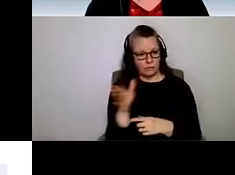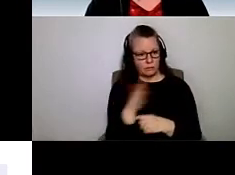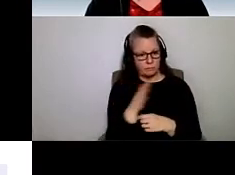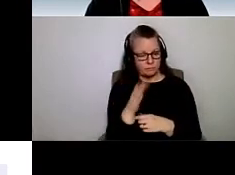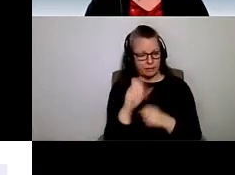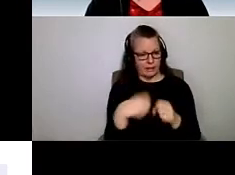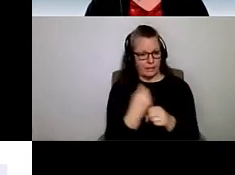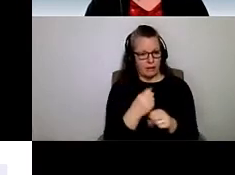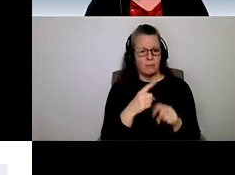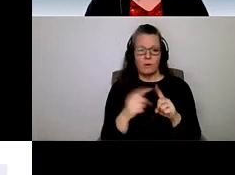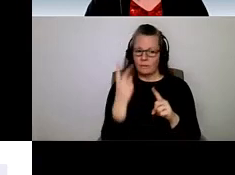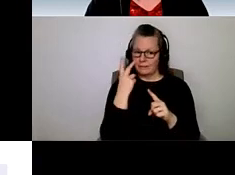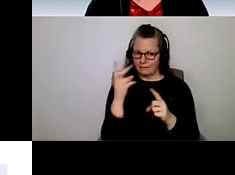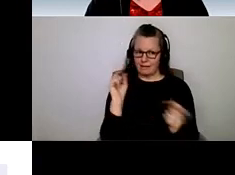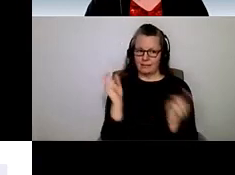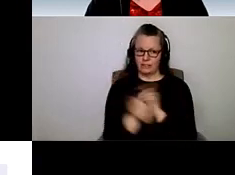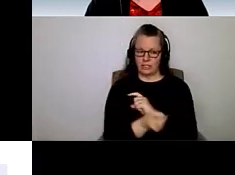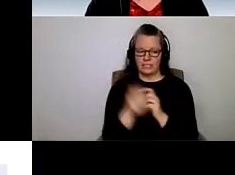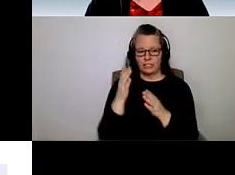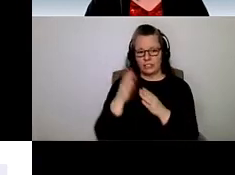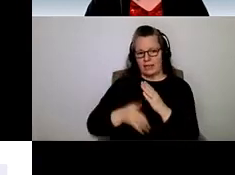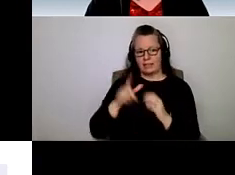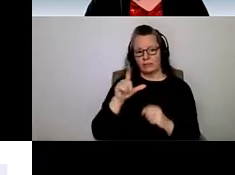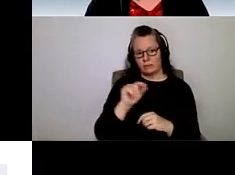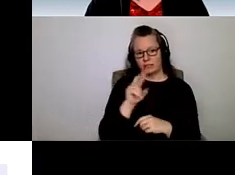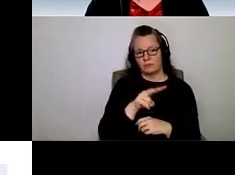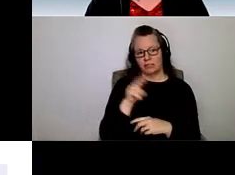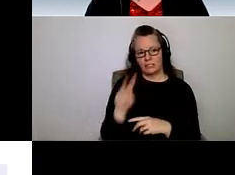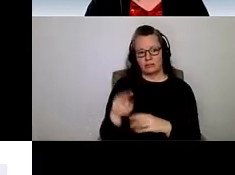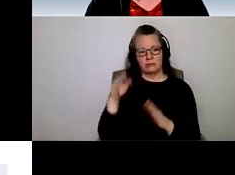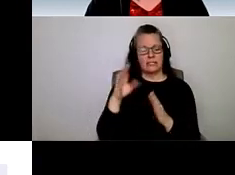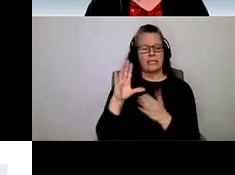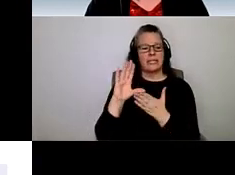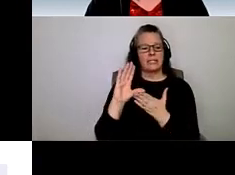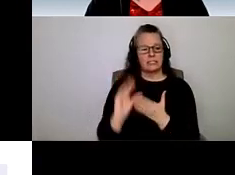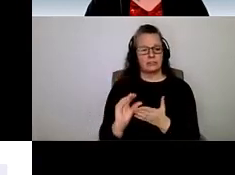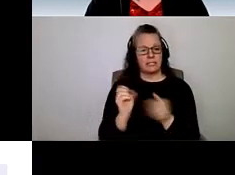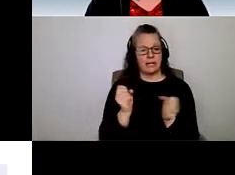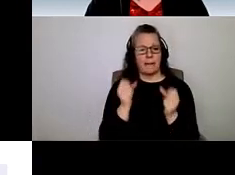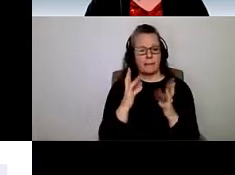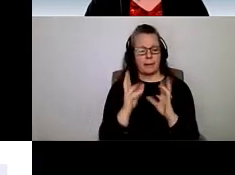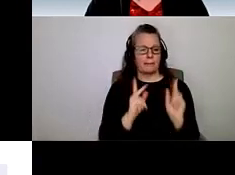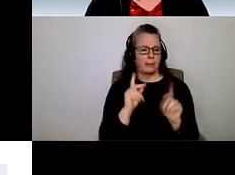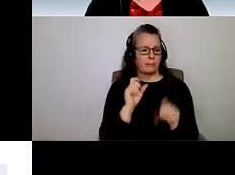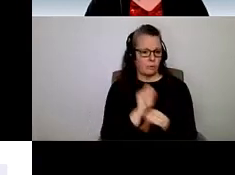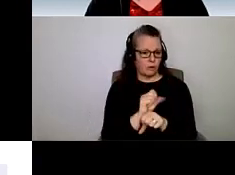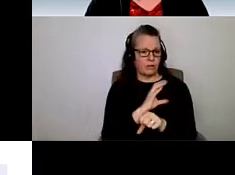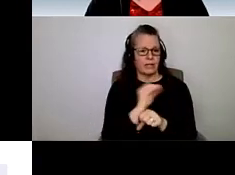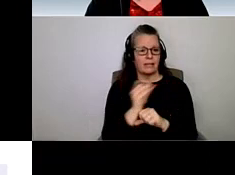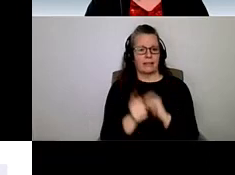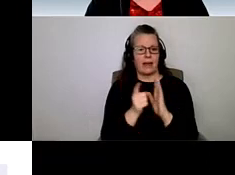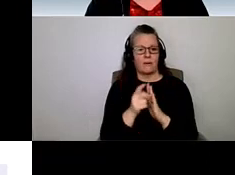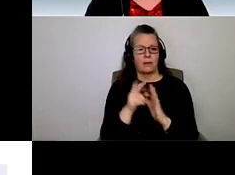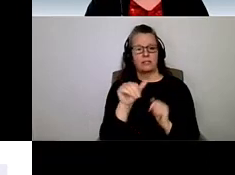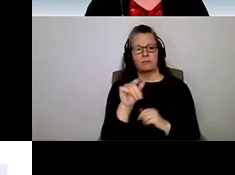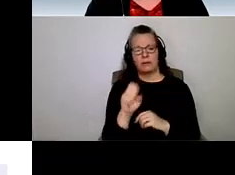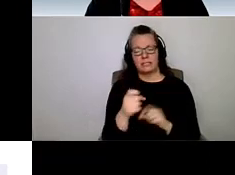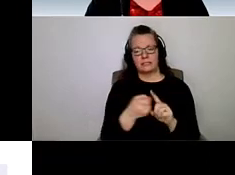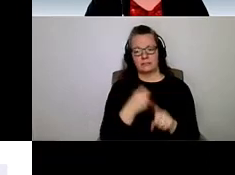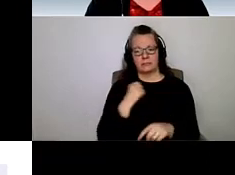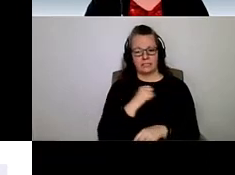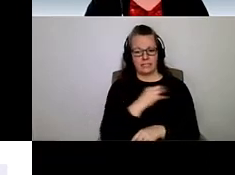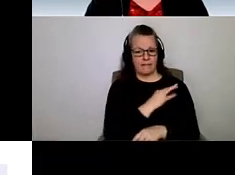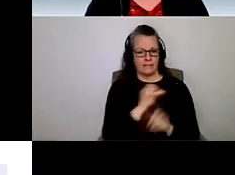a turn of that towards the end of 2022 that decreased the number of workers and the hourly rates at these staffing